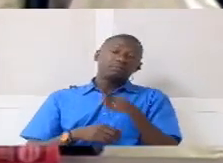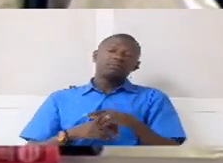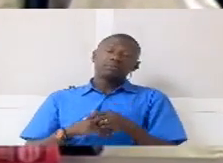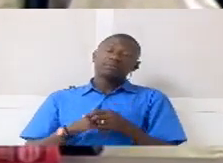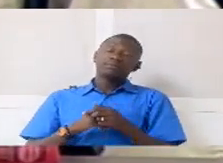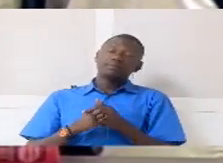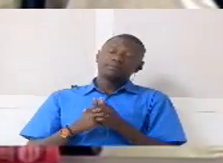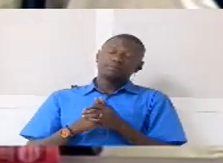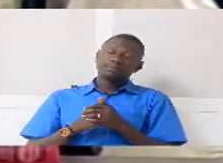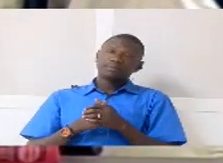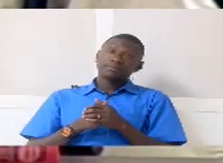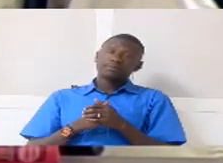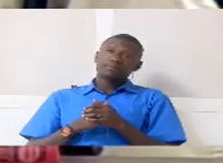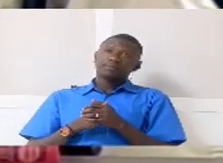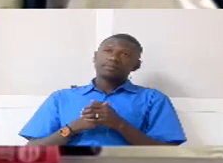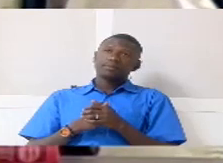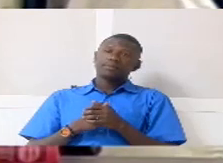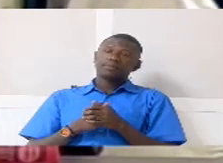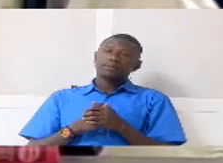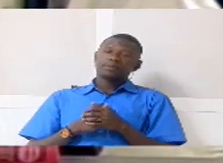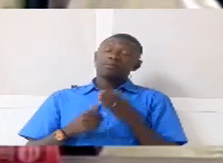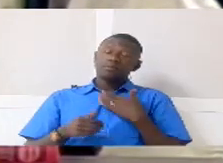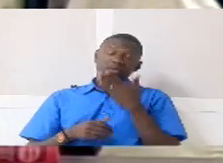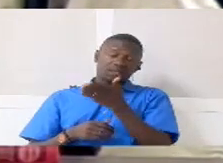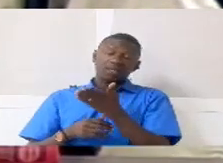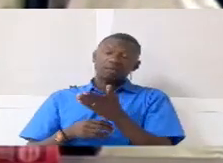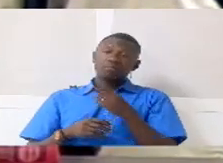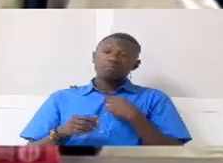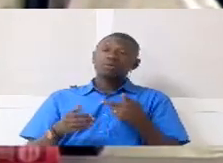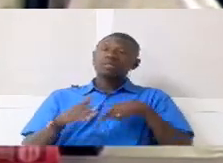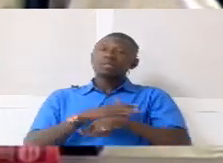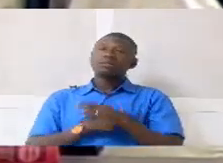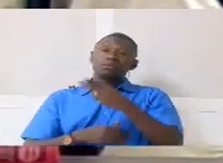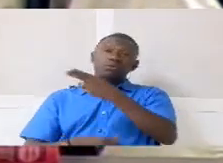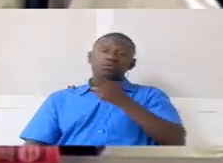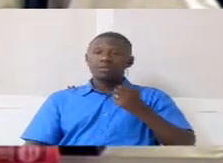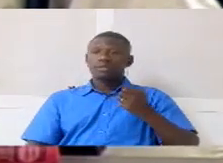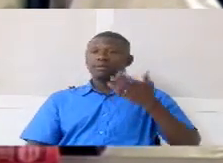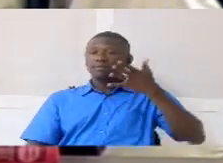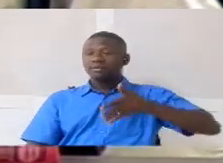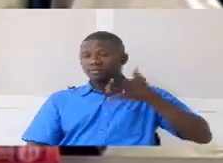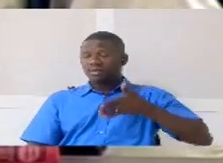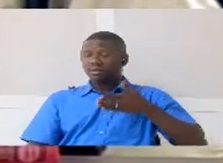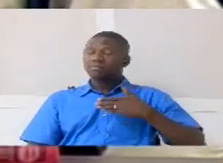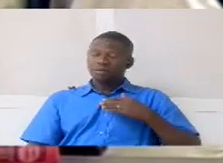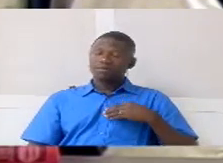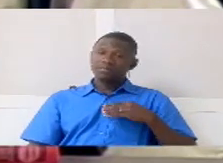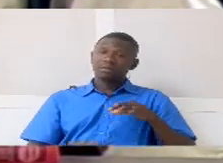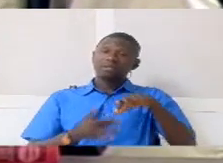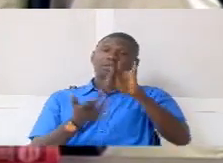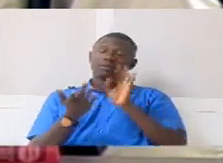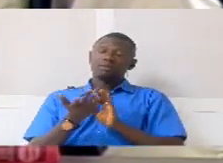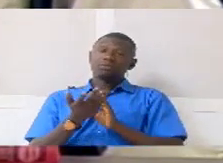2015, Minister of Interior as staff officer. I was there, but in 2015, I was taken to the Ministry of Interior as a